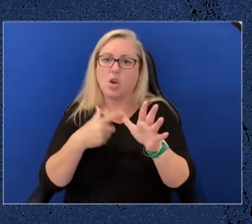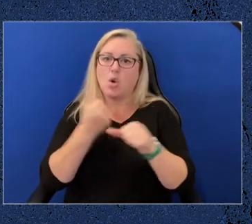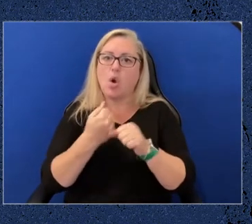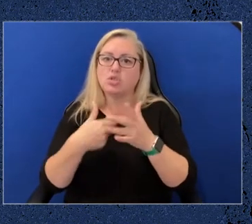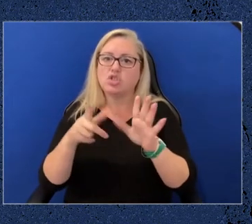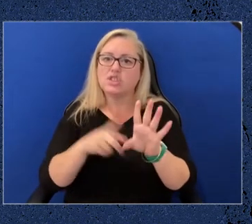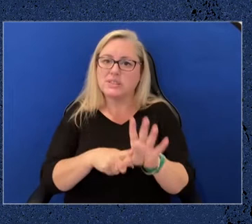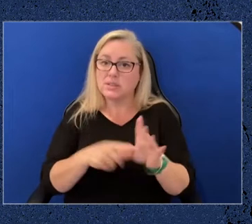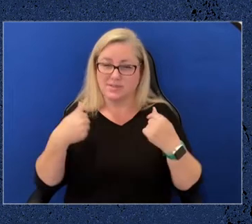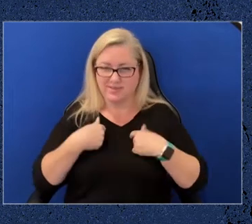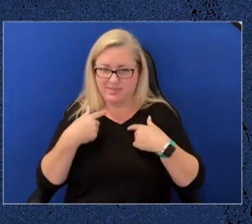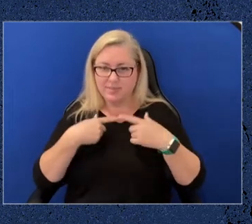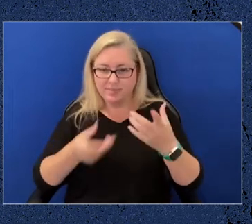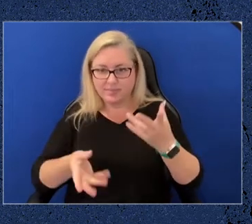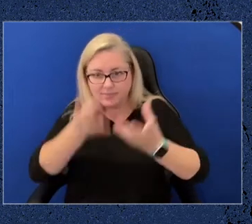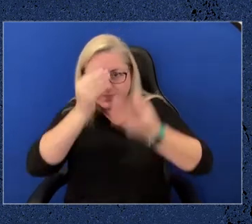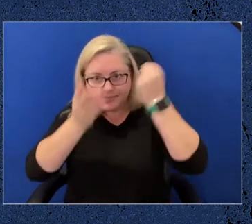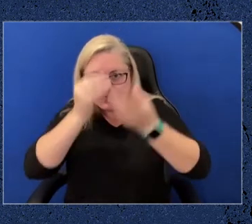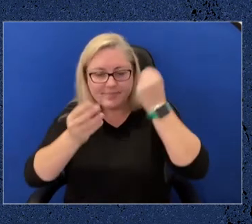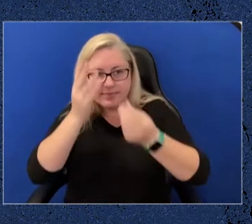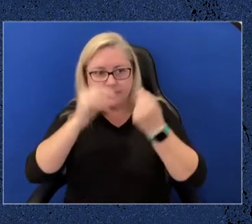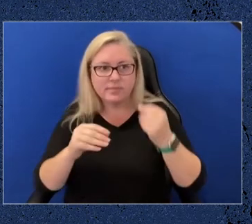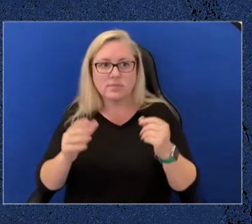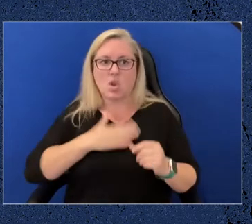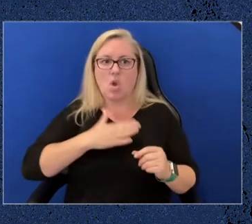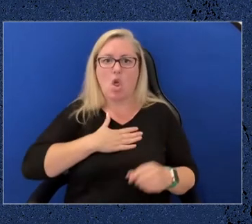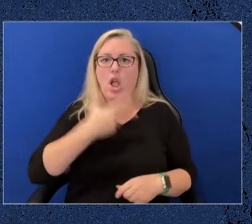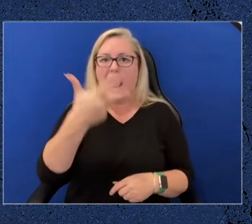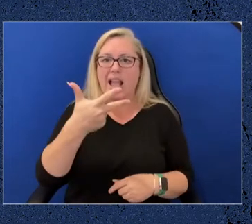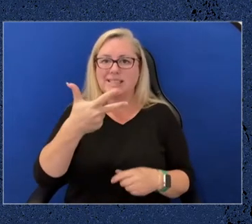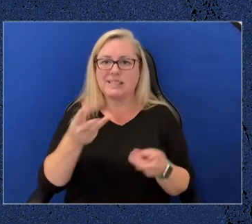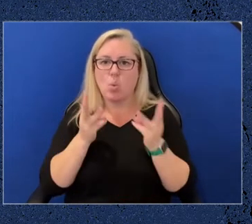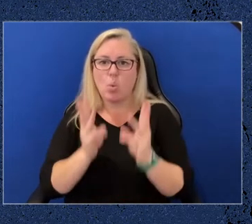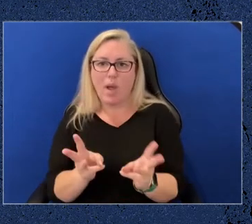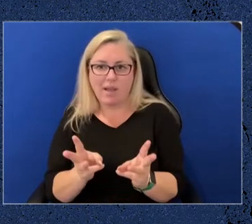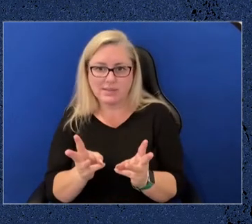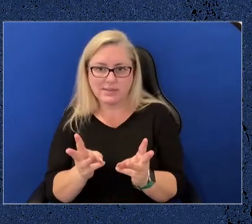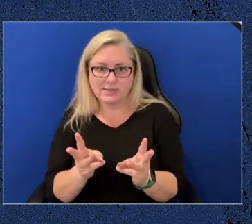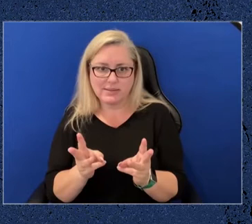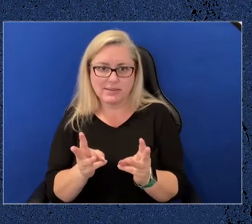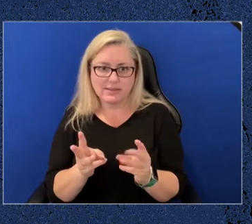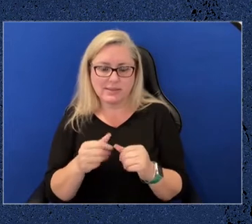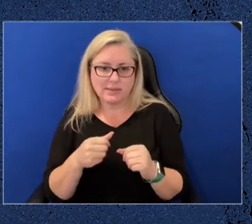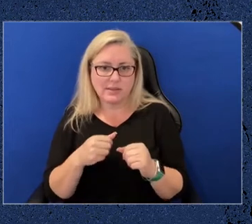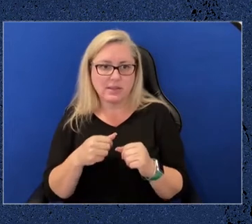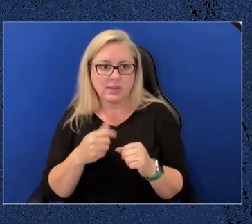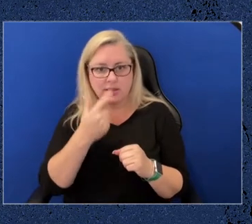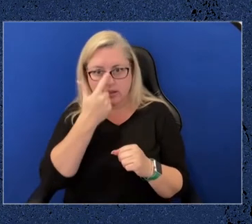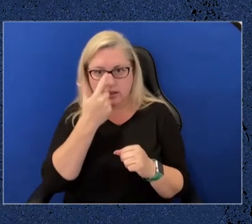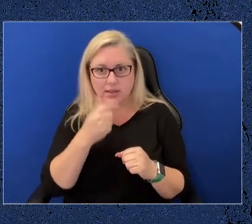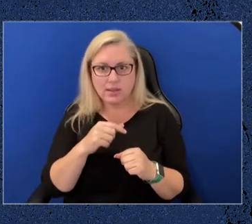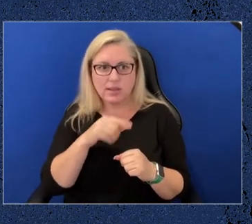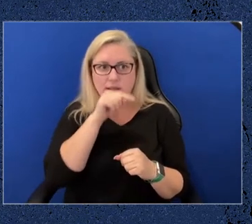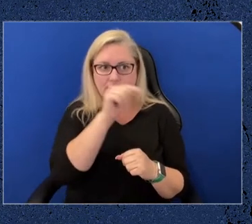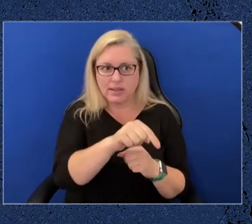other hats, and I quite like Eight Ways. Eight Ways. Yeah, so Eight Ways. That's for what age group is that pitched